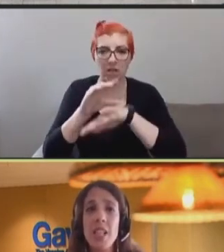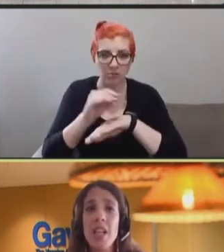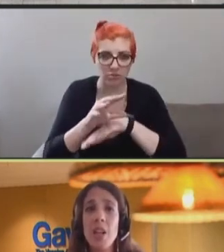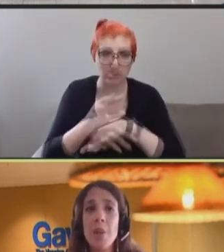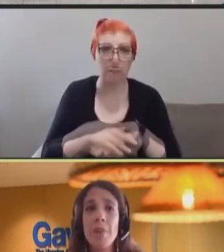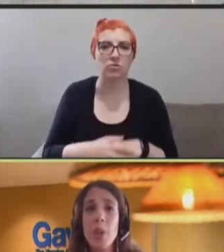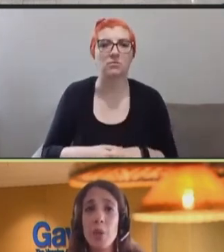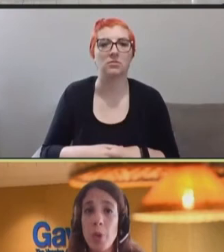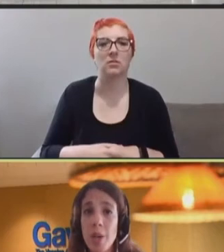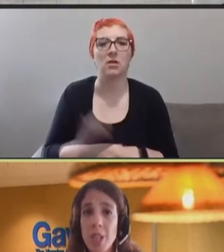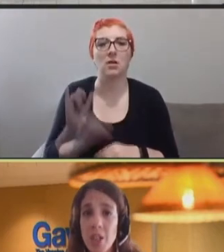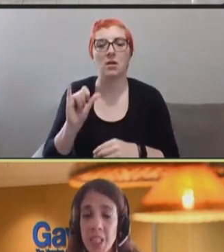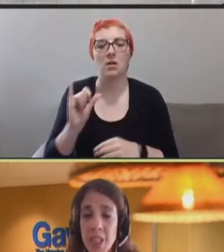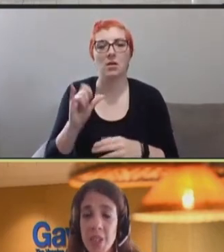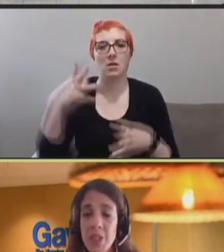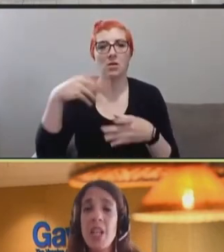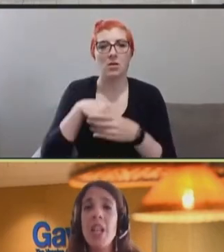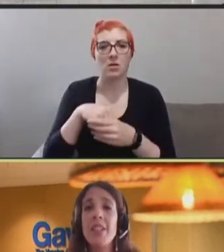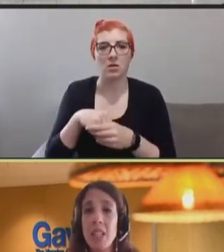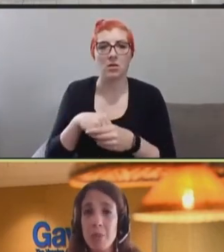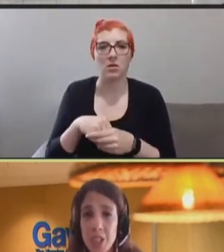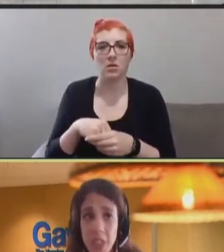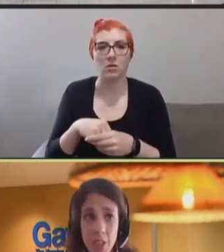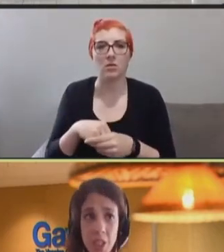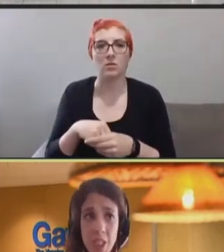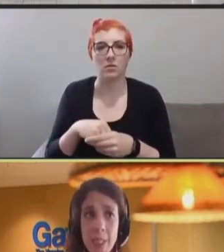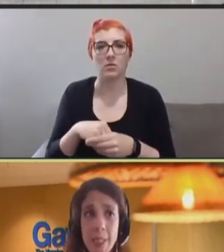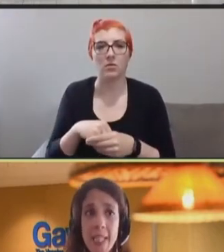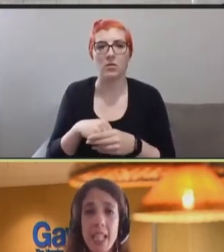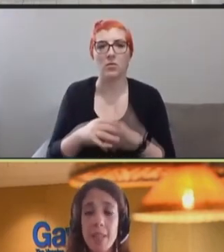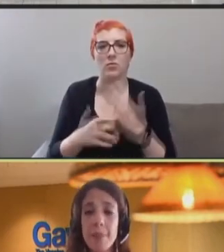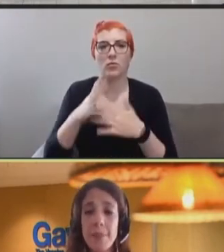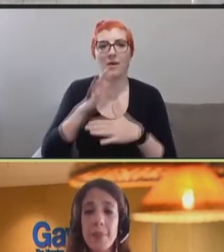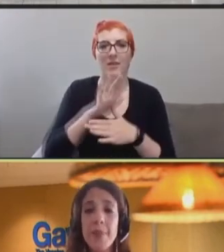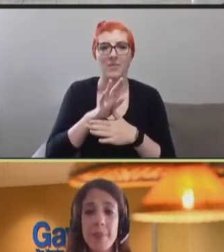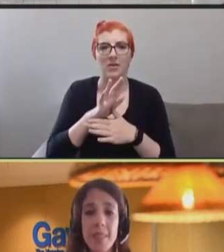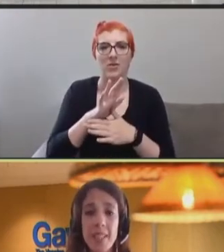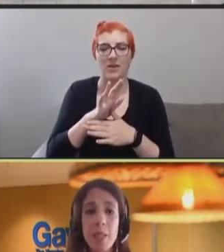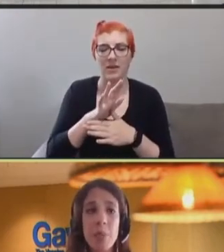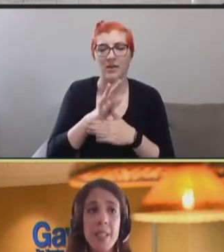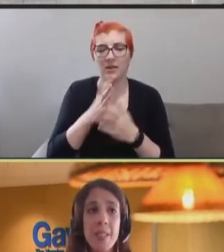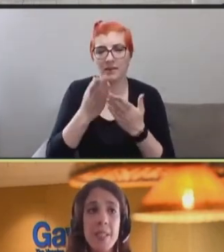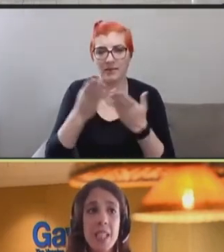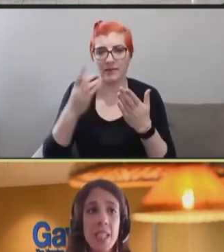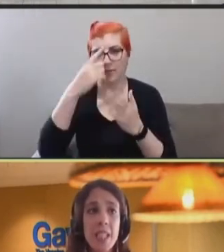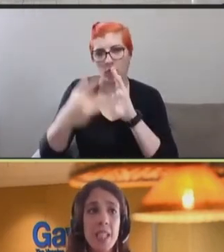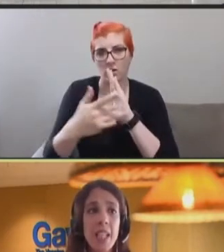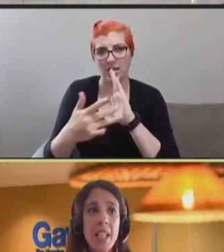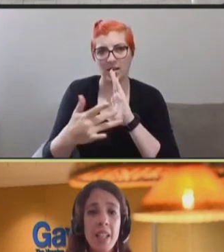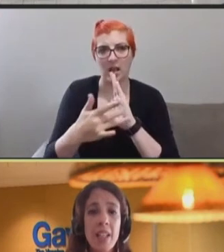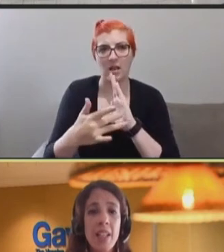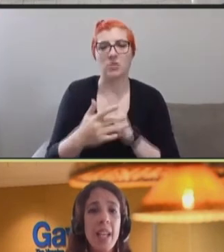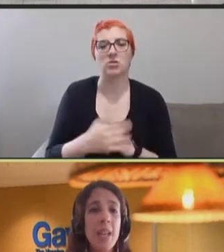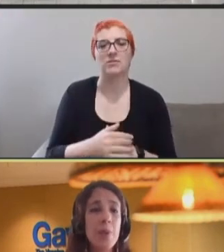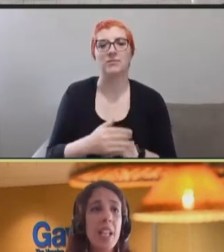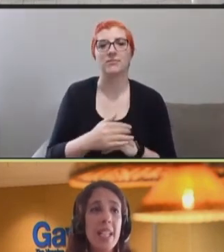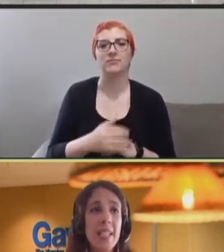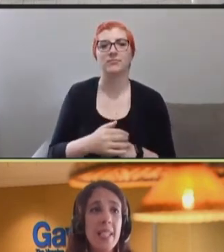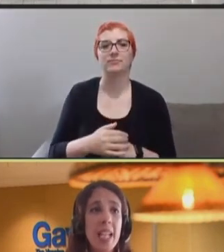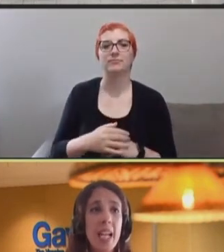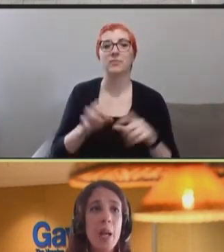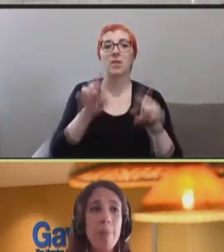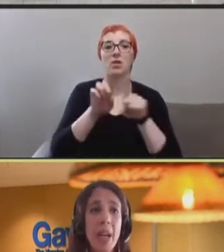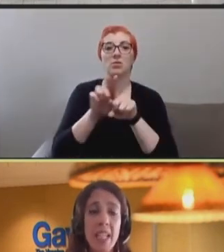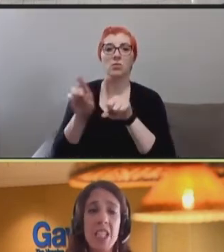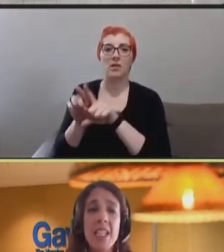included novel primary containers, delivery technologies, next slide please, as well